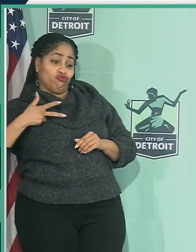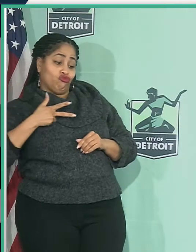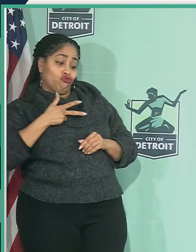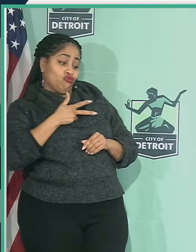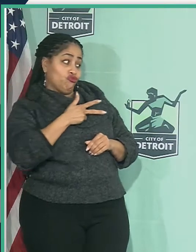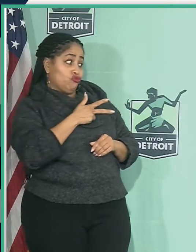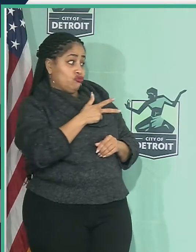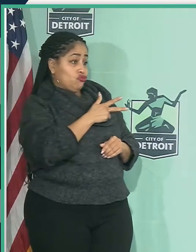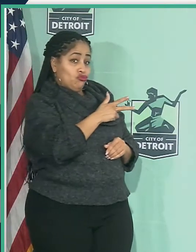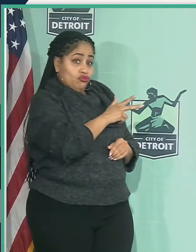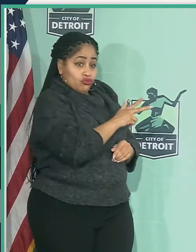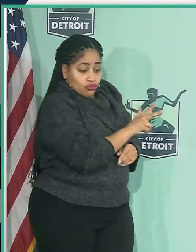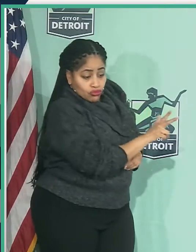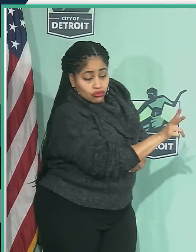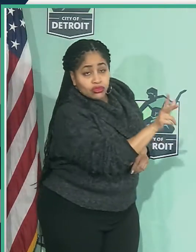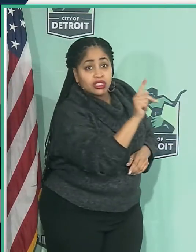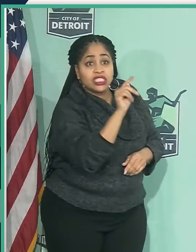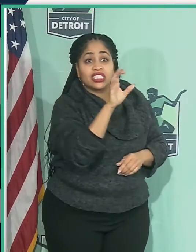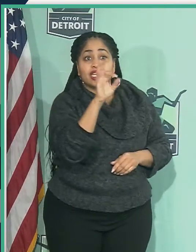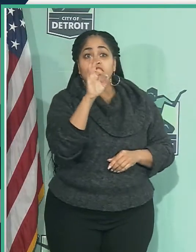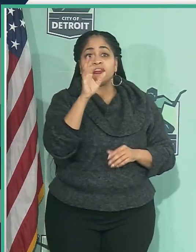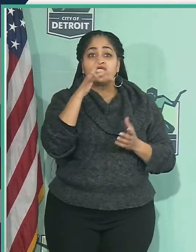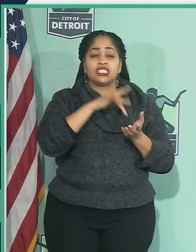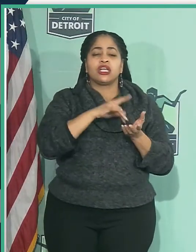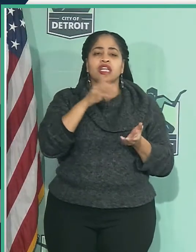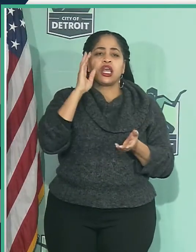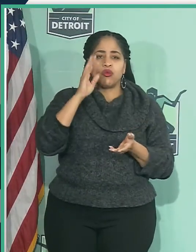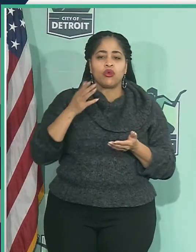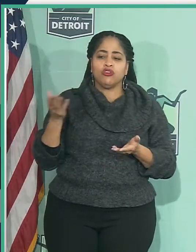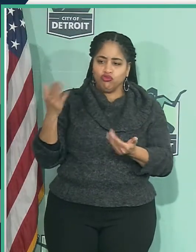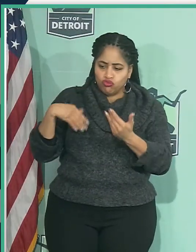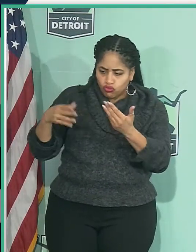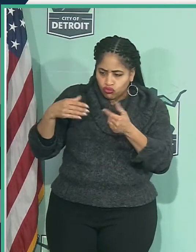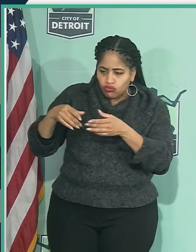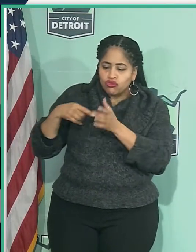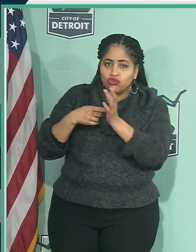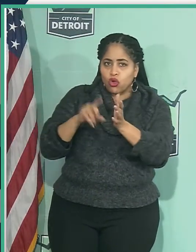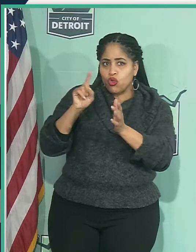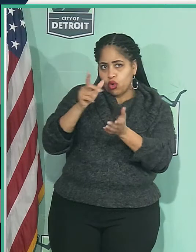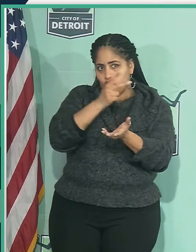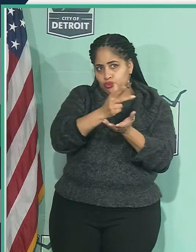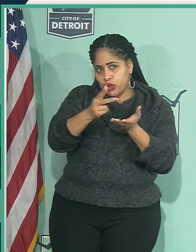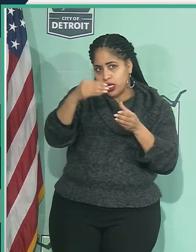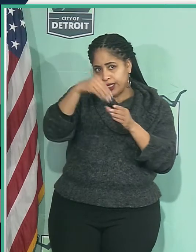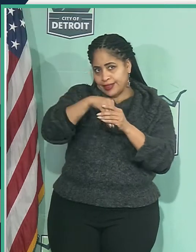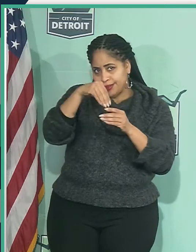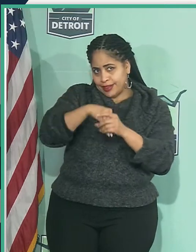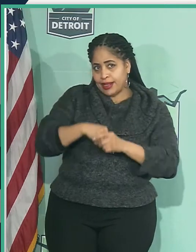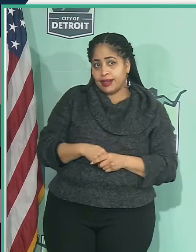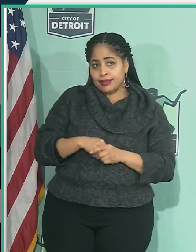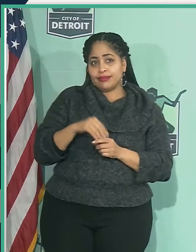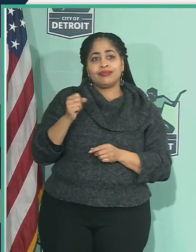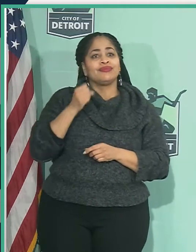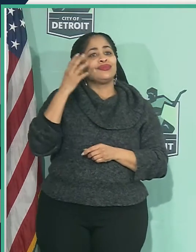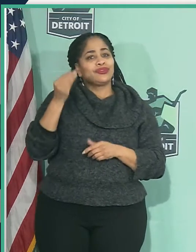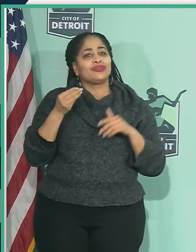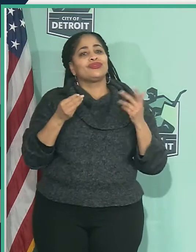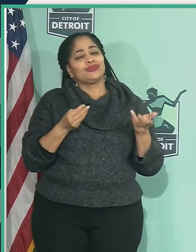into the TCF Center, and they will wave you in to your place inside the garage. And so